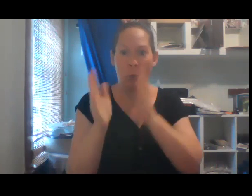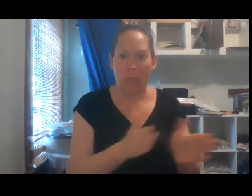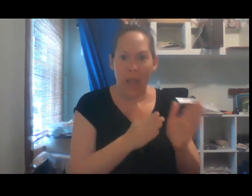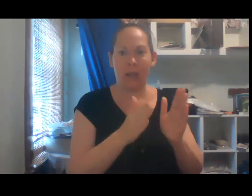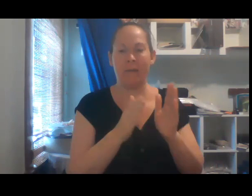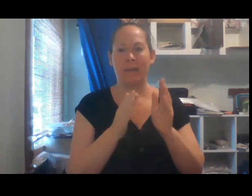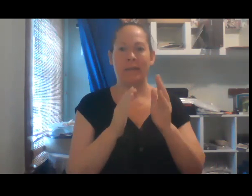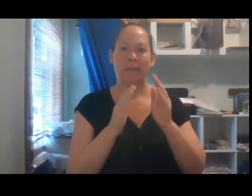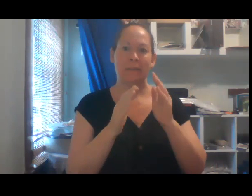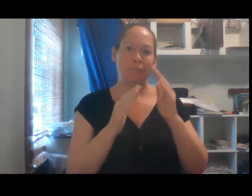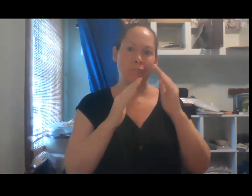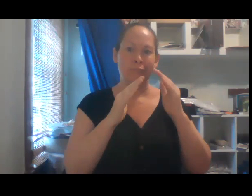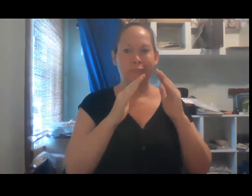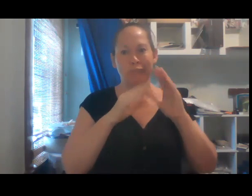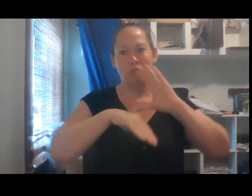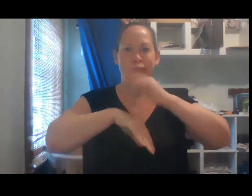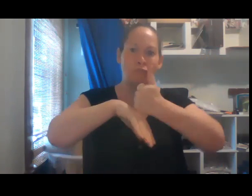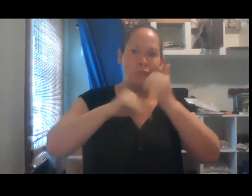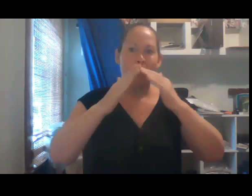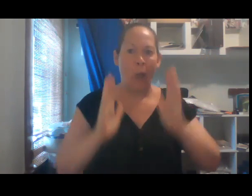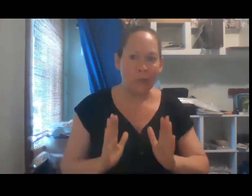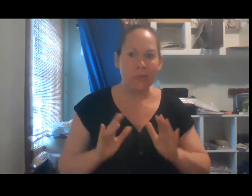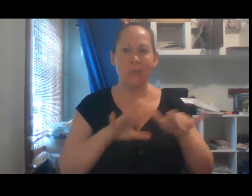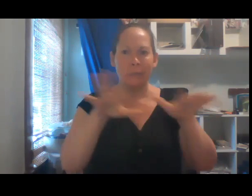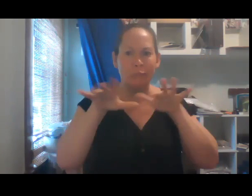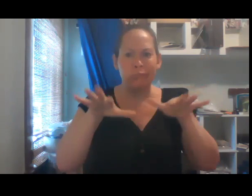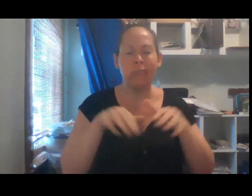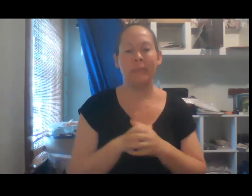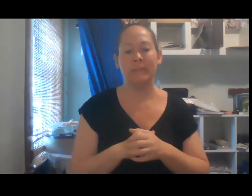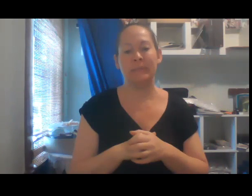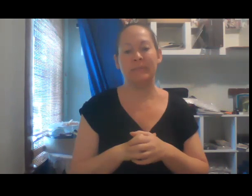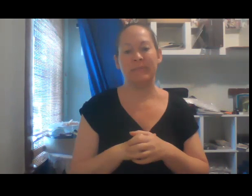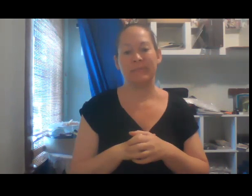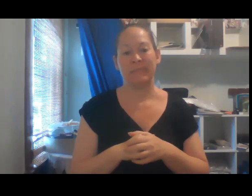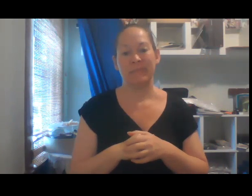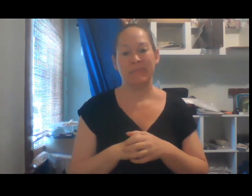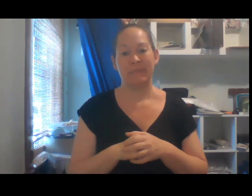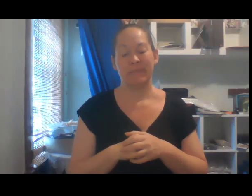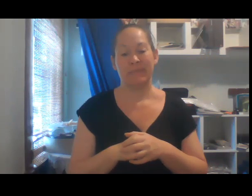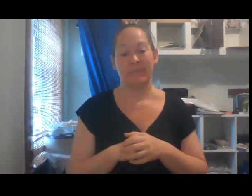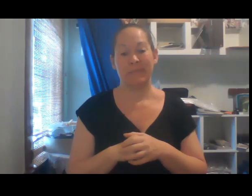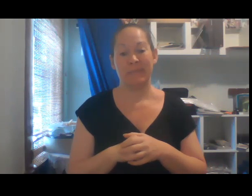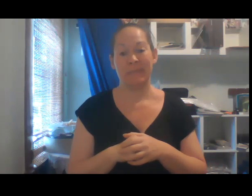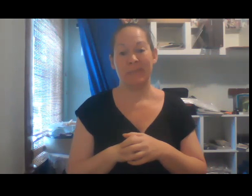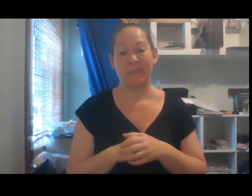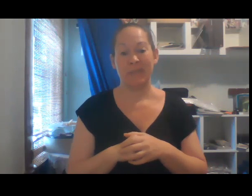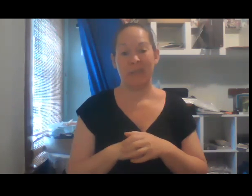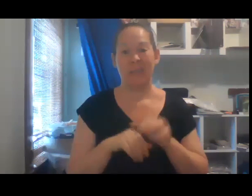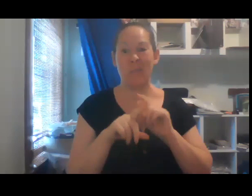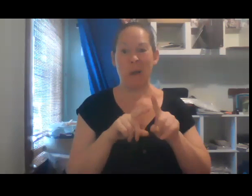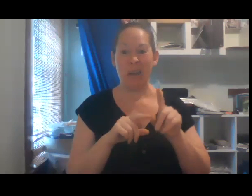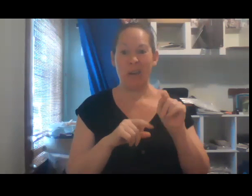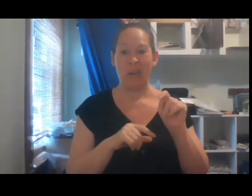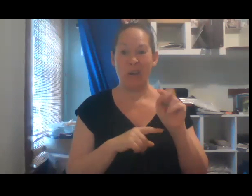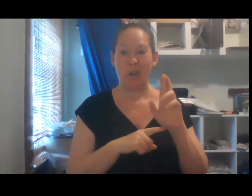And as you've seen, our infrastructure has suffered a blow due to the change in trade cycles